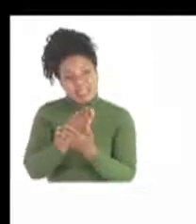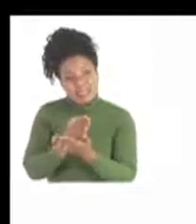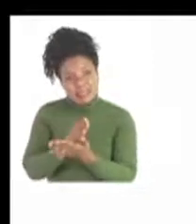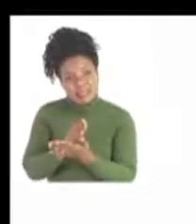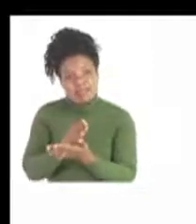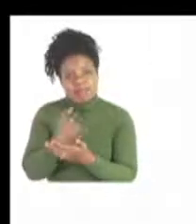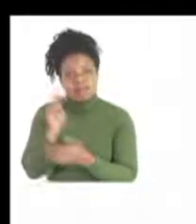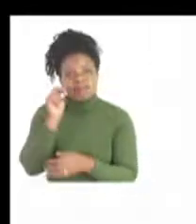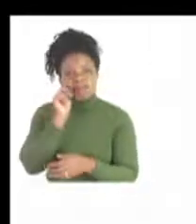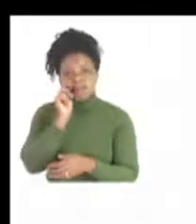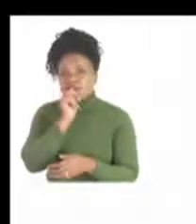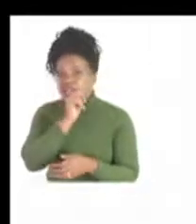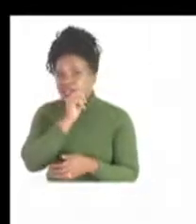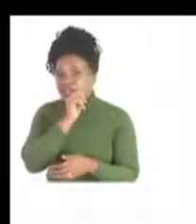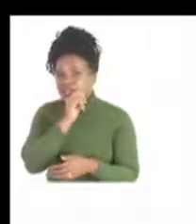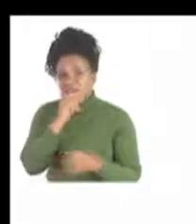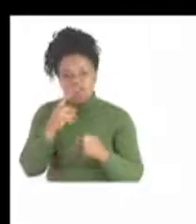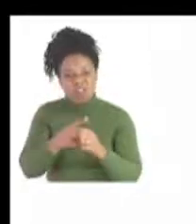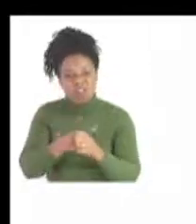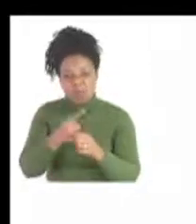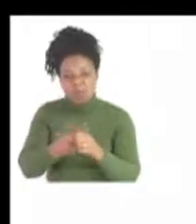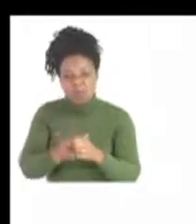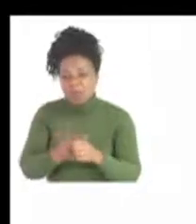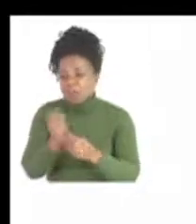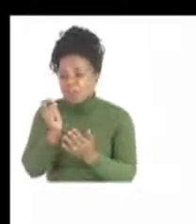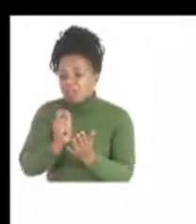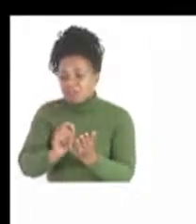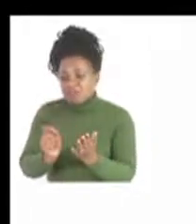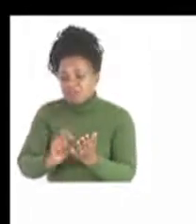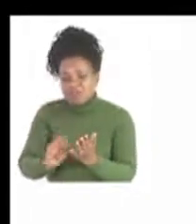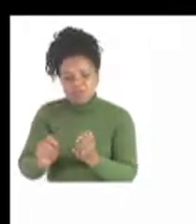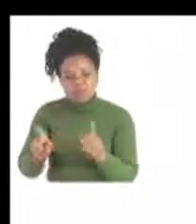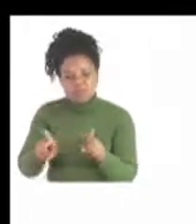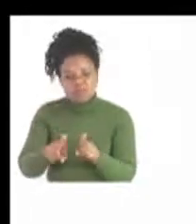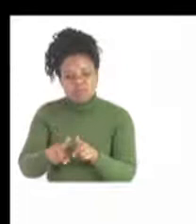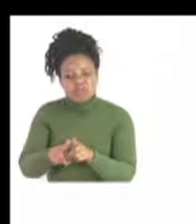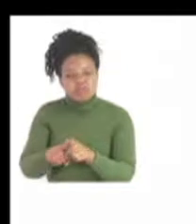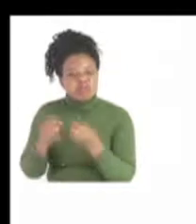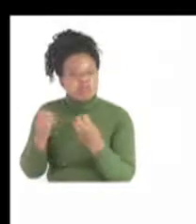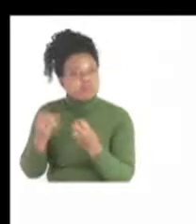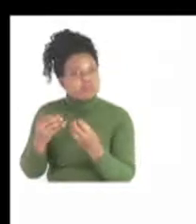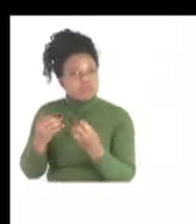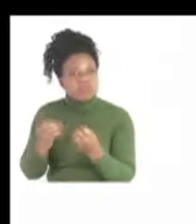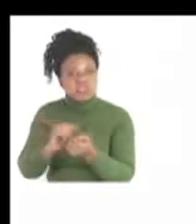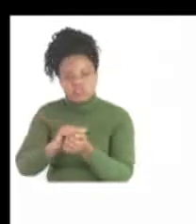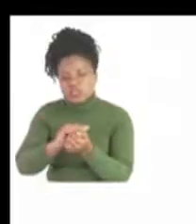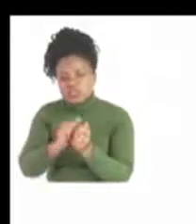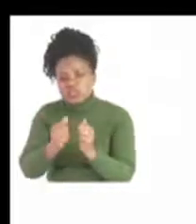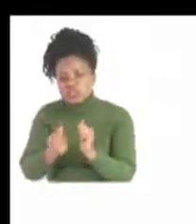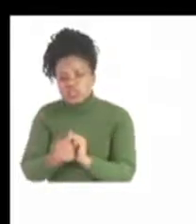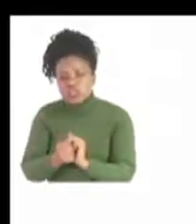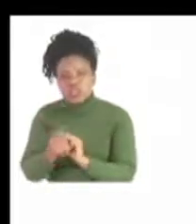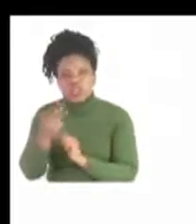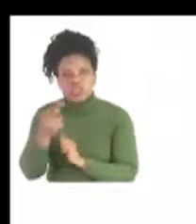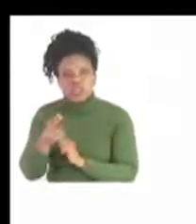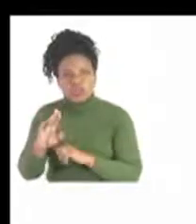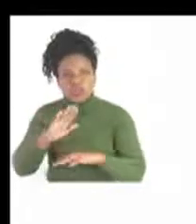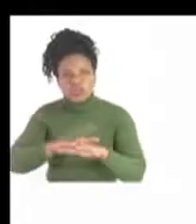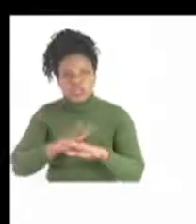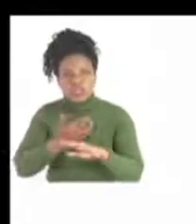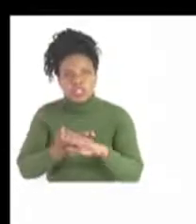glasses, trousers, jeans, tights, pants,